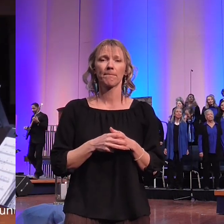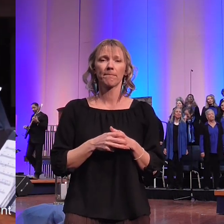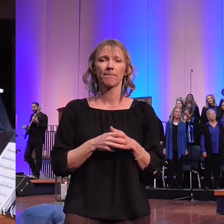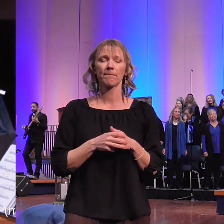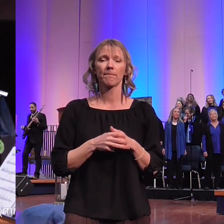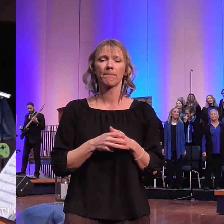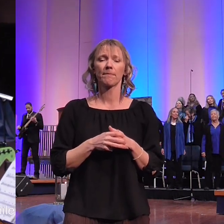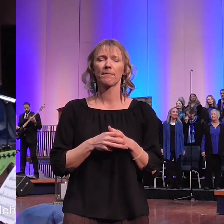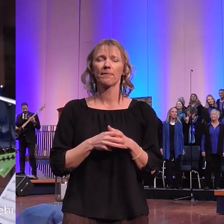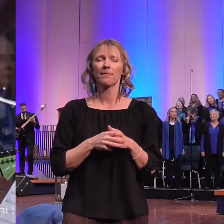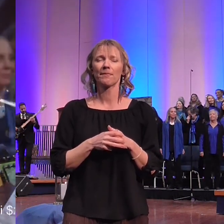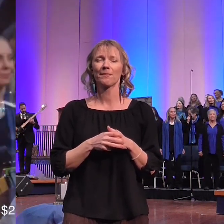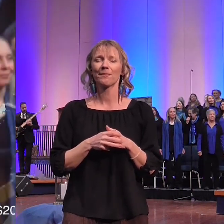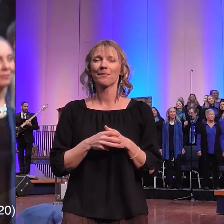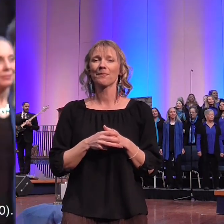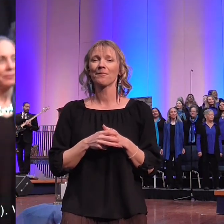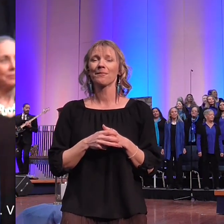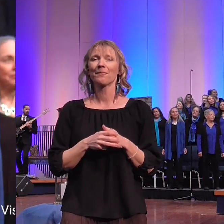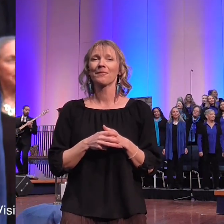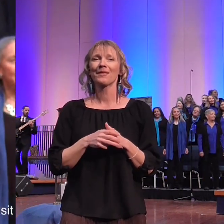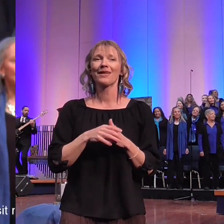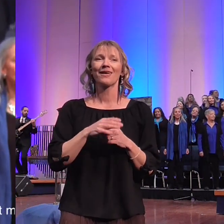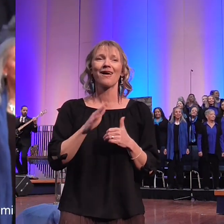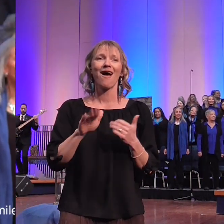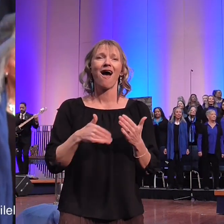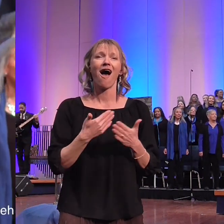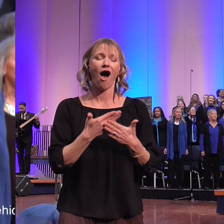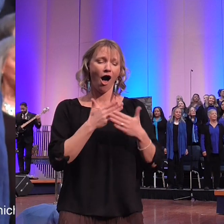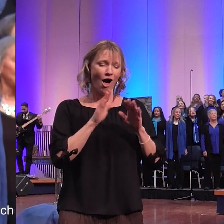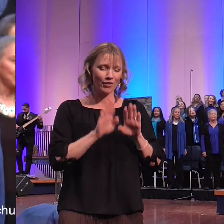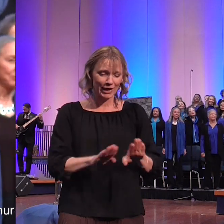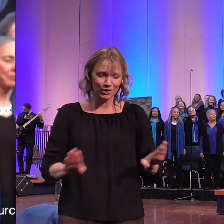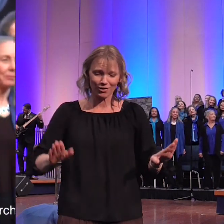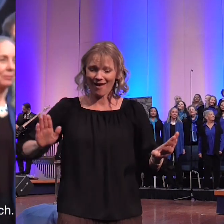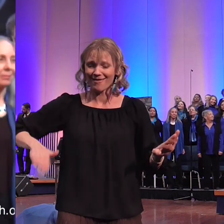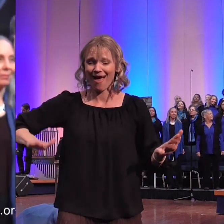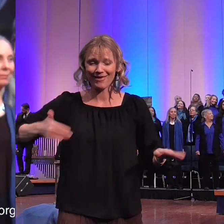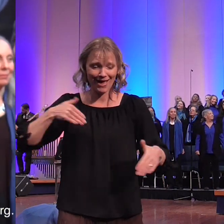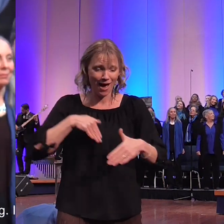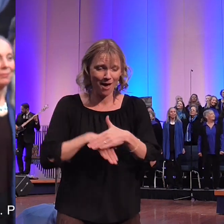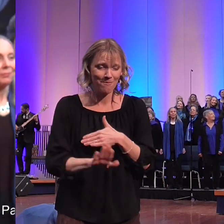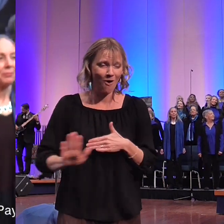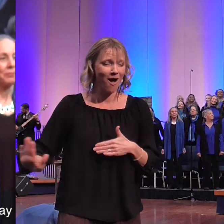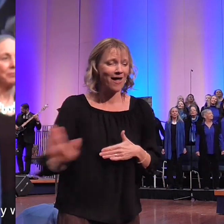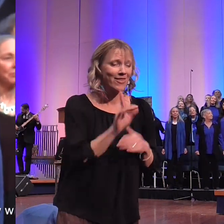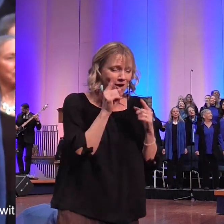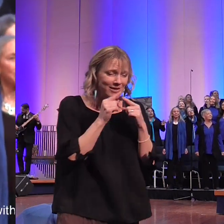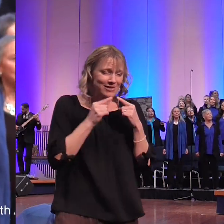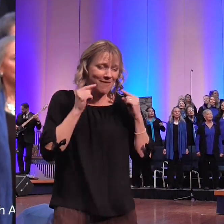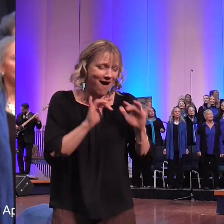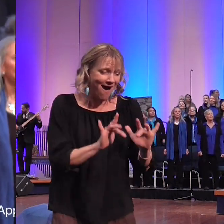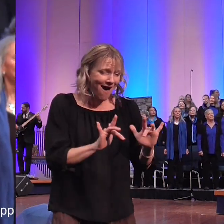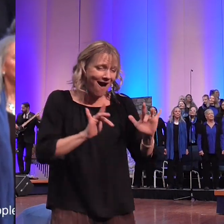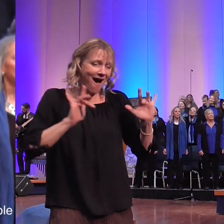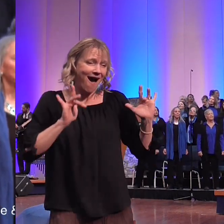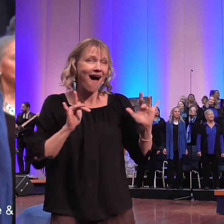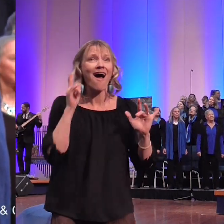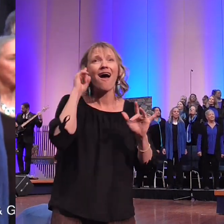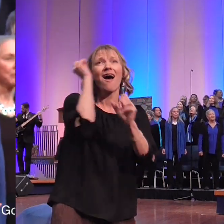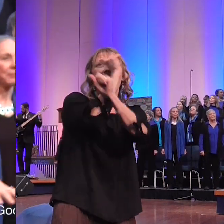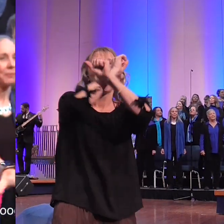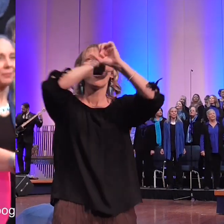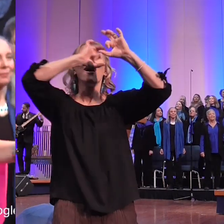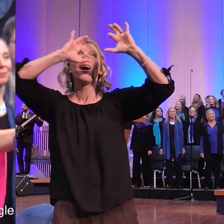I am. In the smiles of all the unborn children and the dreams of a brighter day to